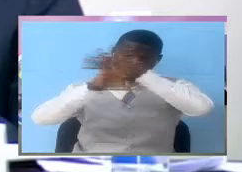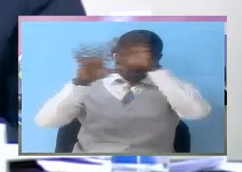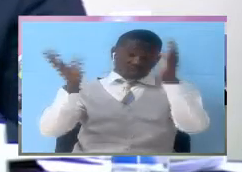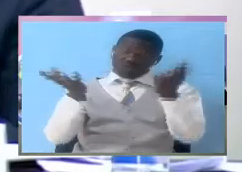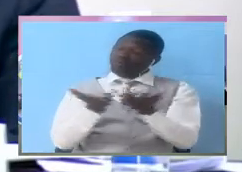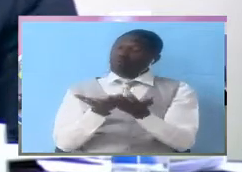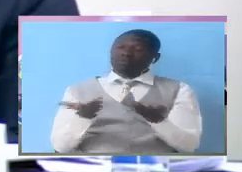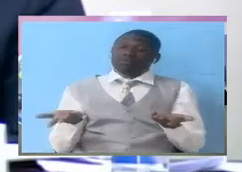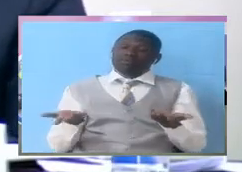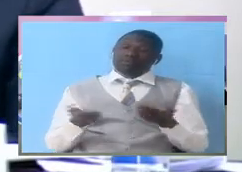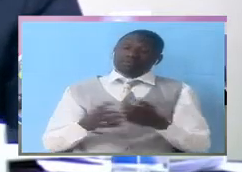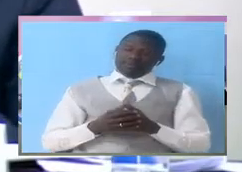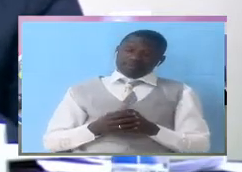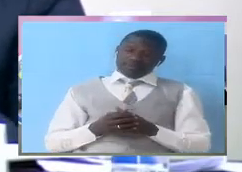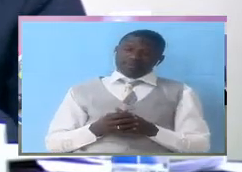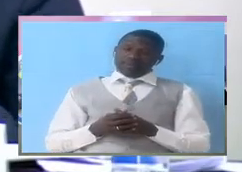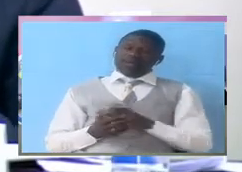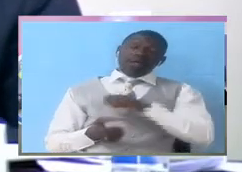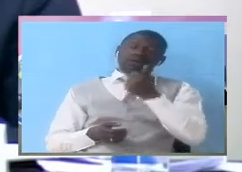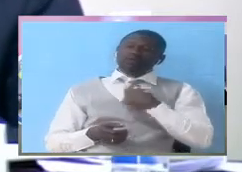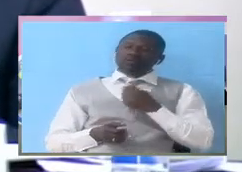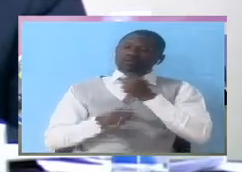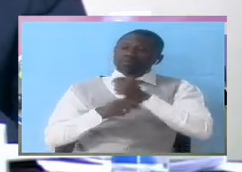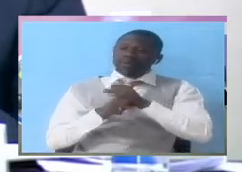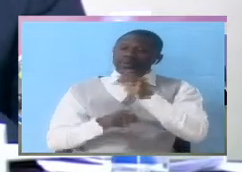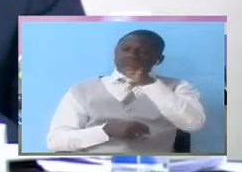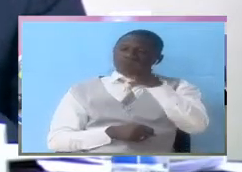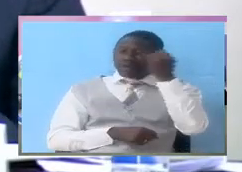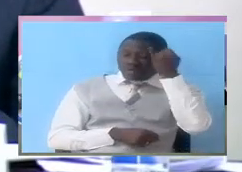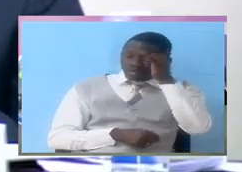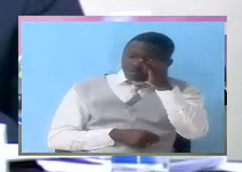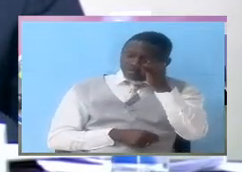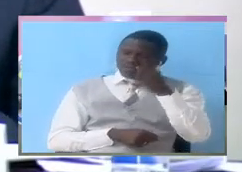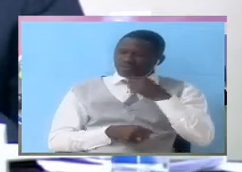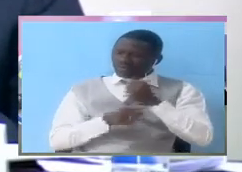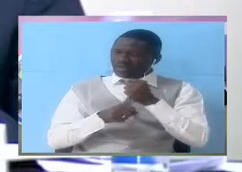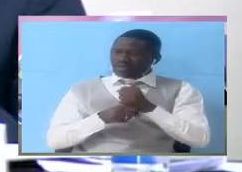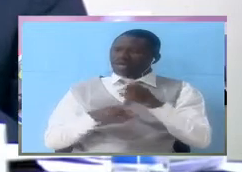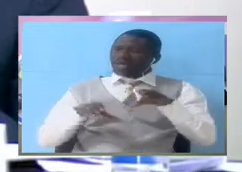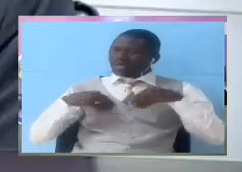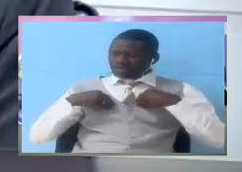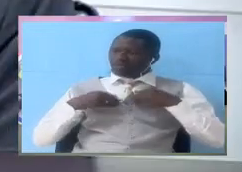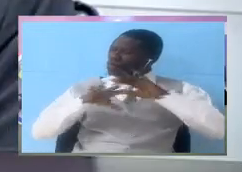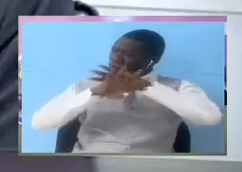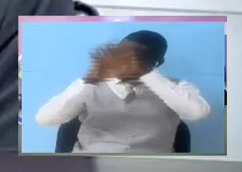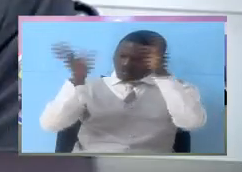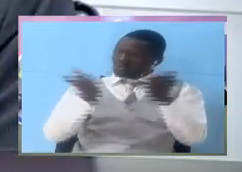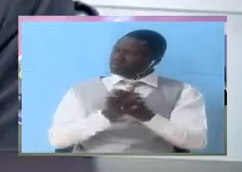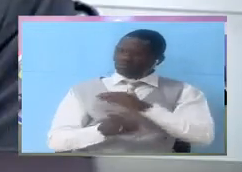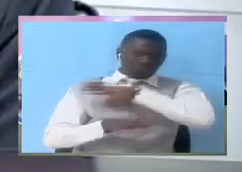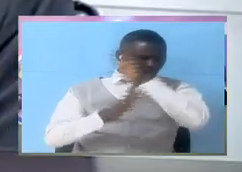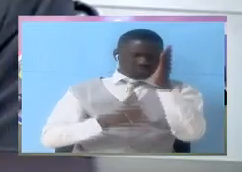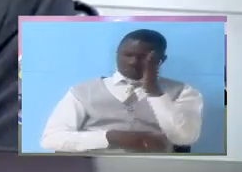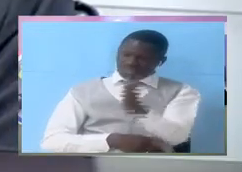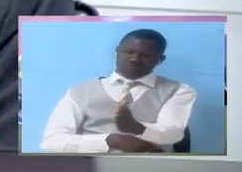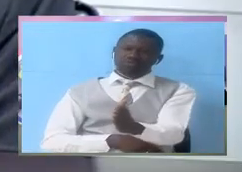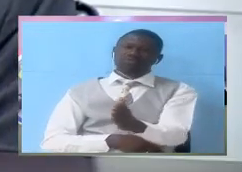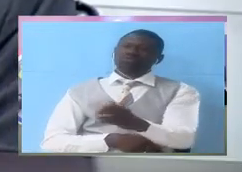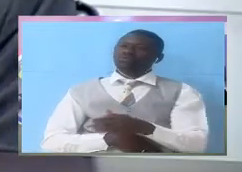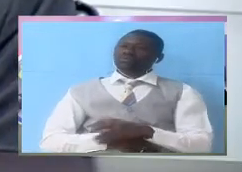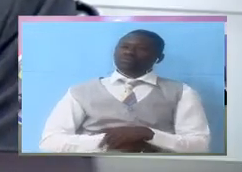yep. And you made your decision to accept it wholesale as true. Way bi nga tan nak moy ne da nga nangu yep ne lolu moy degge